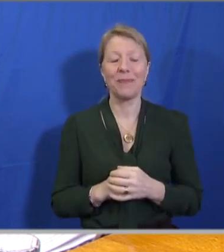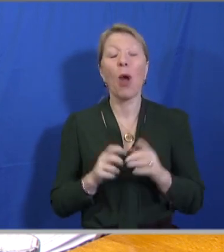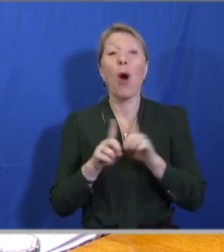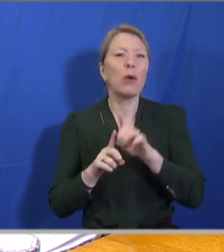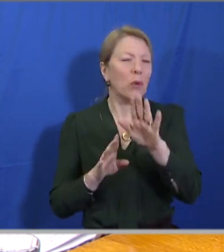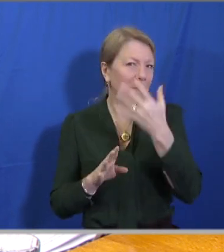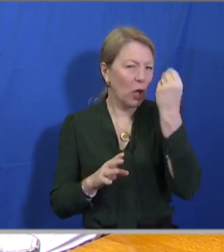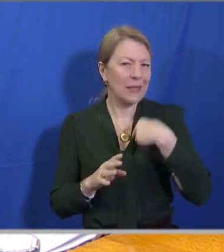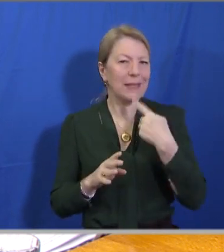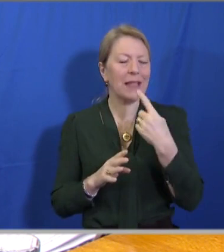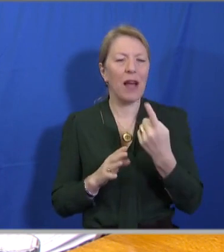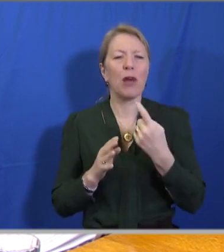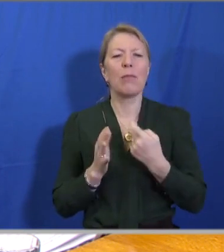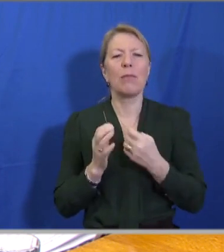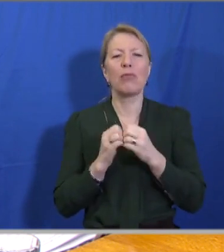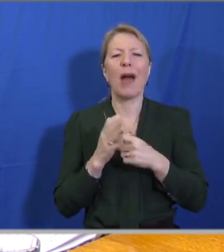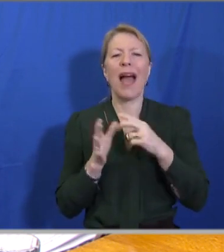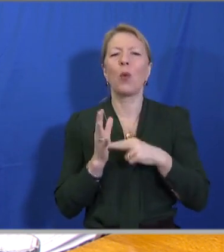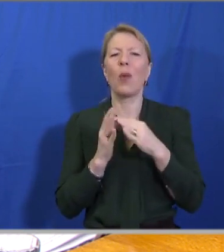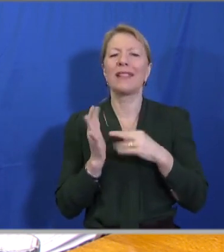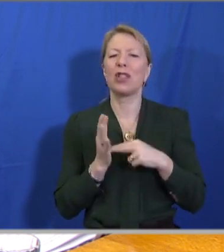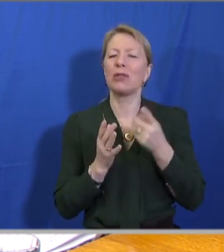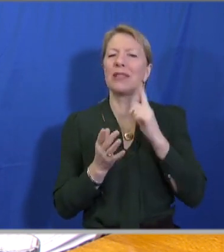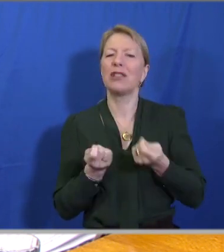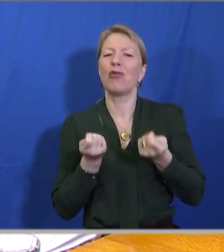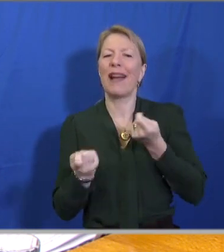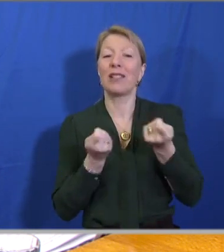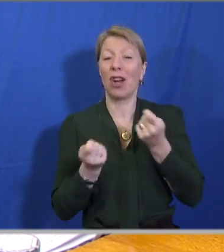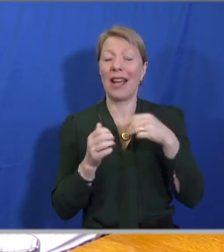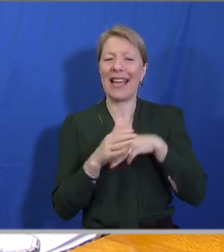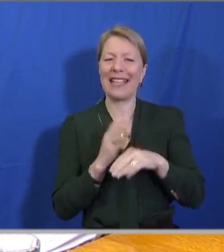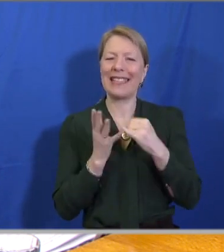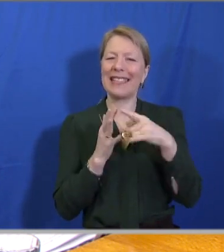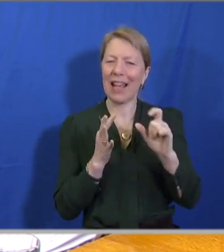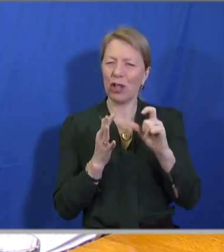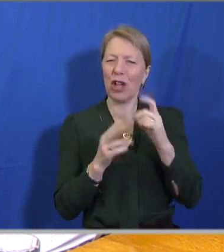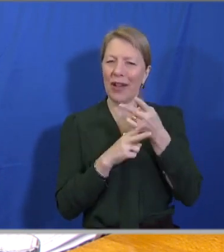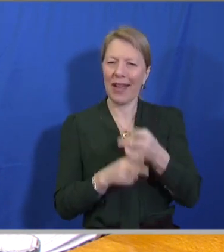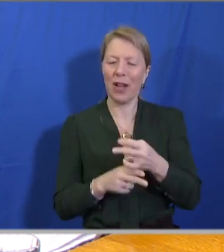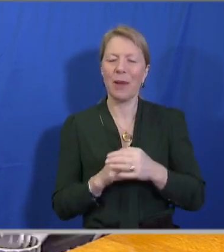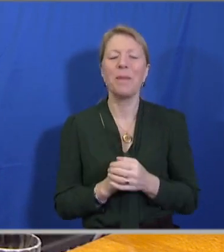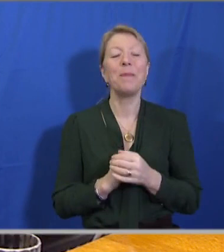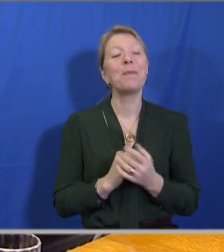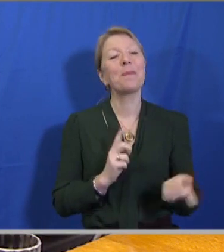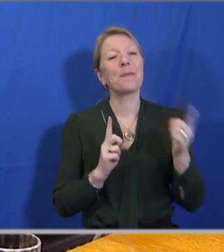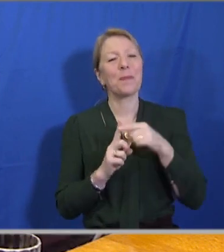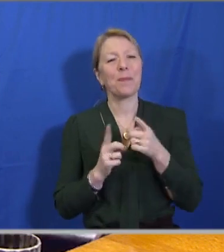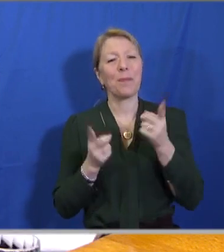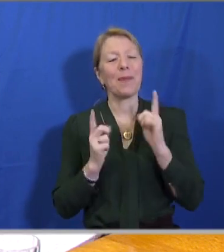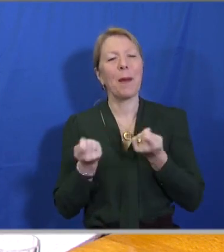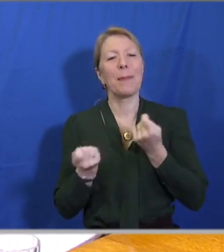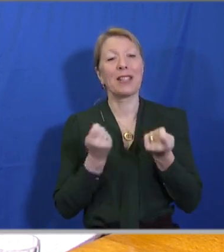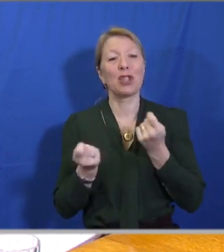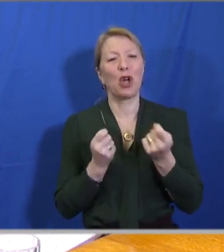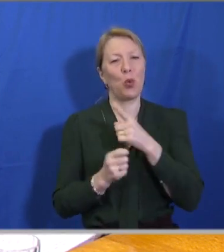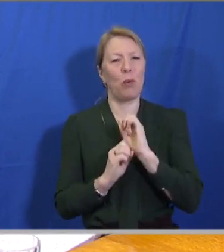who's a Director in Secondary Care. So I will then go ahead back to yourself, Minister, and ask you to go ahead and brief the meeting this morning, please.